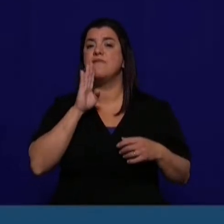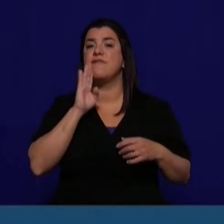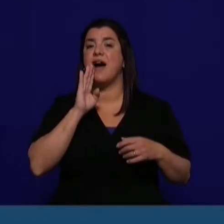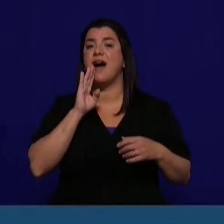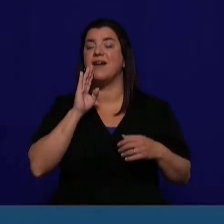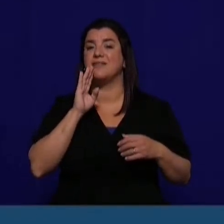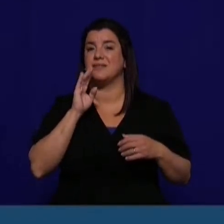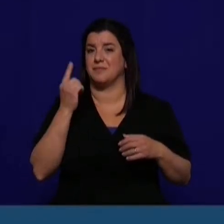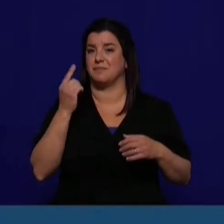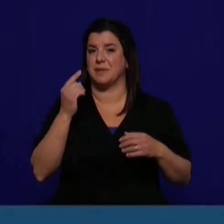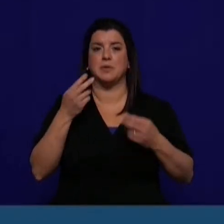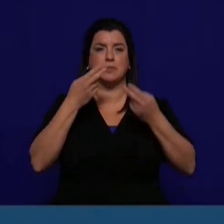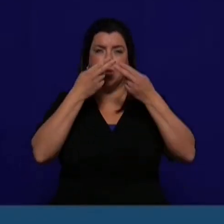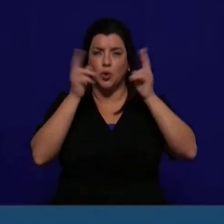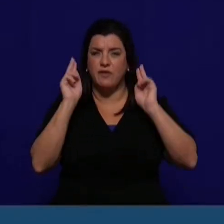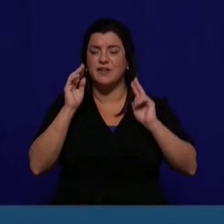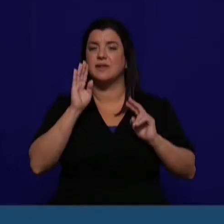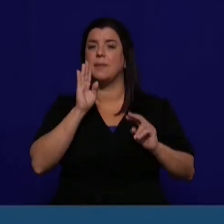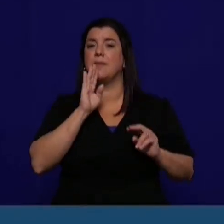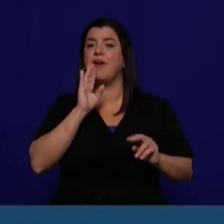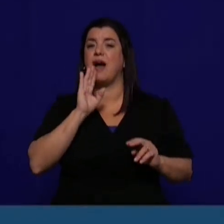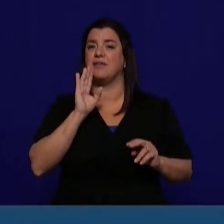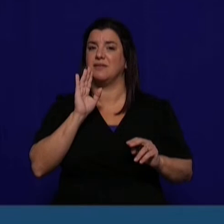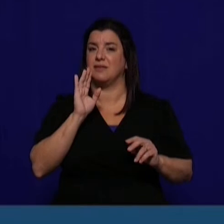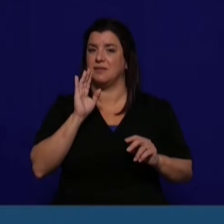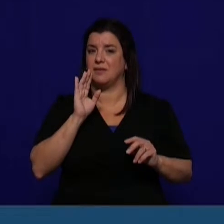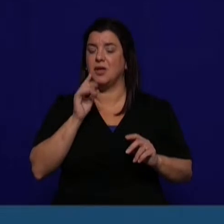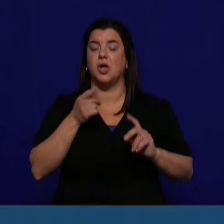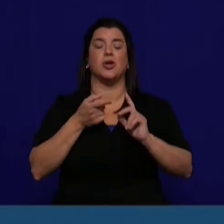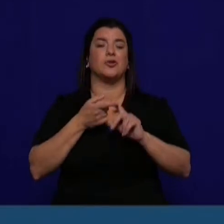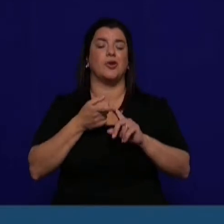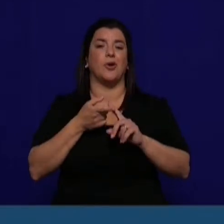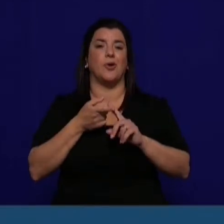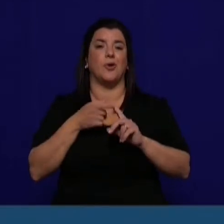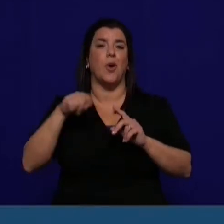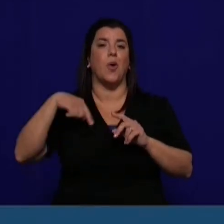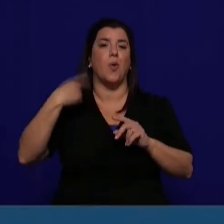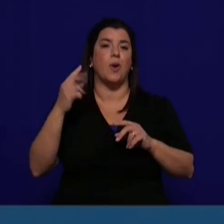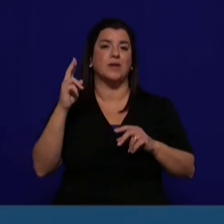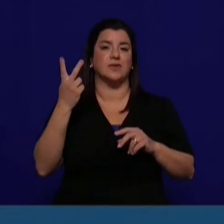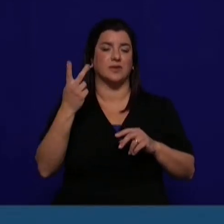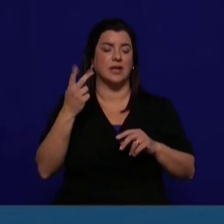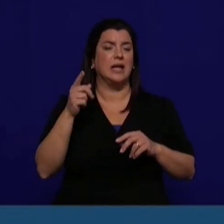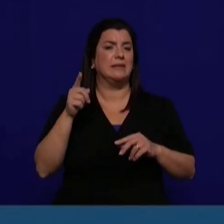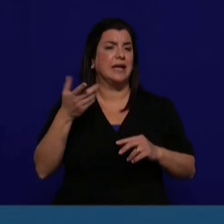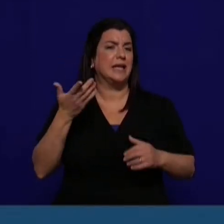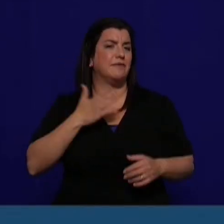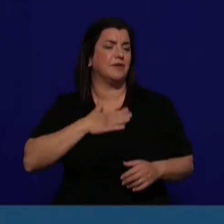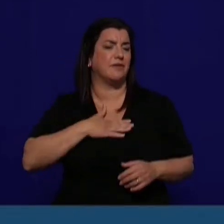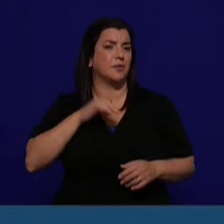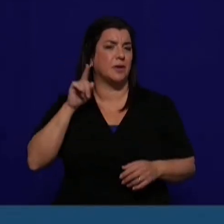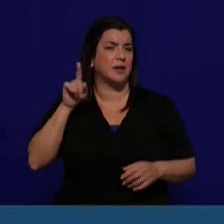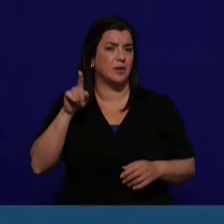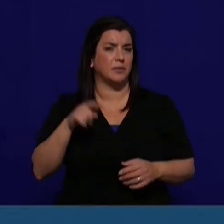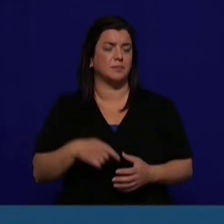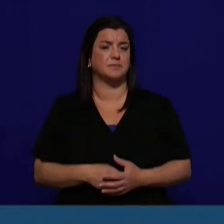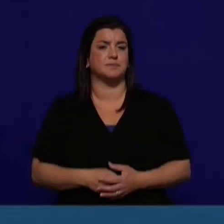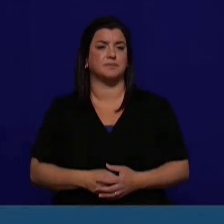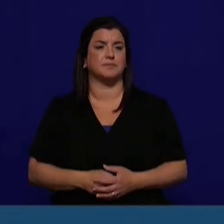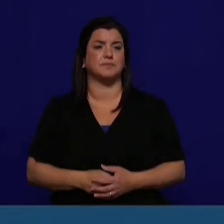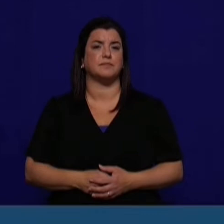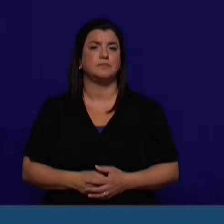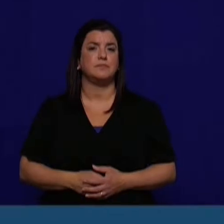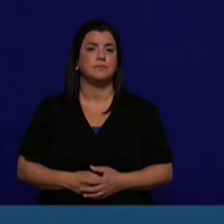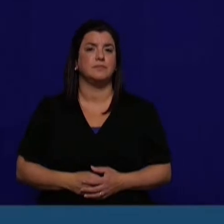last question is with regards to reports of a number of illegal parties happening around Malta the past week. What is your message to the people